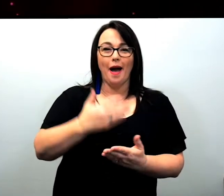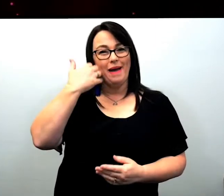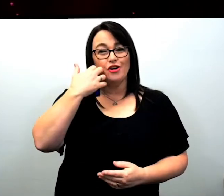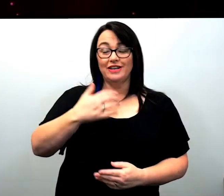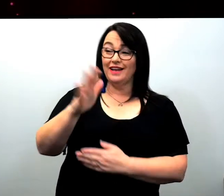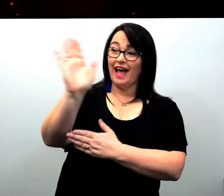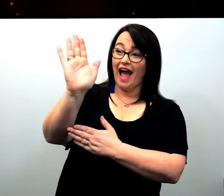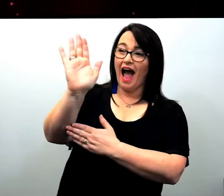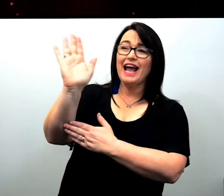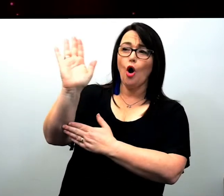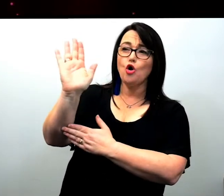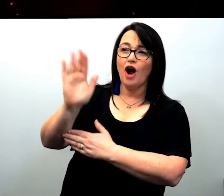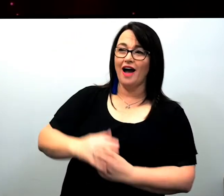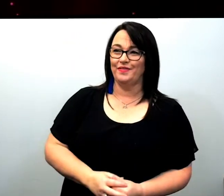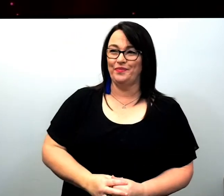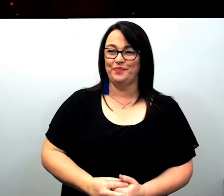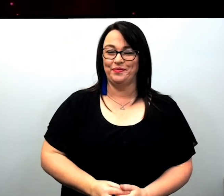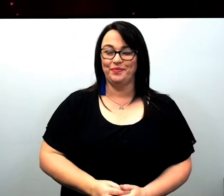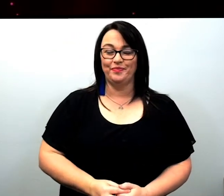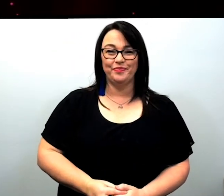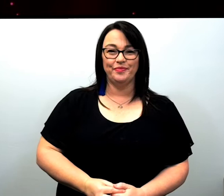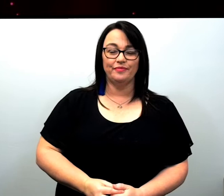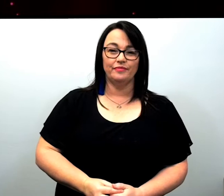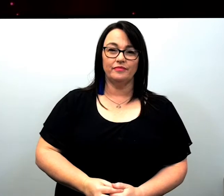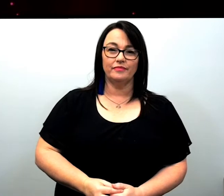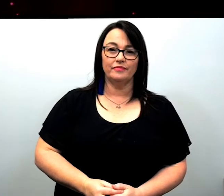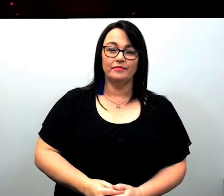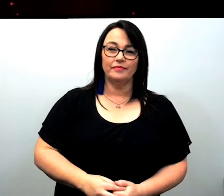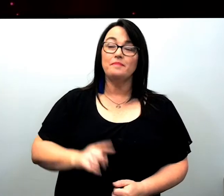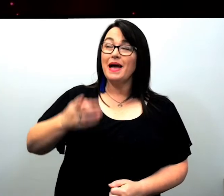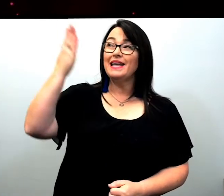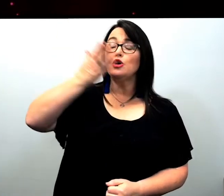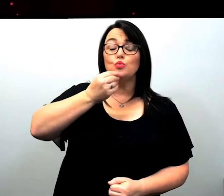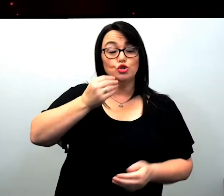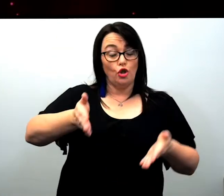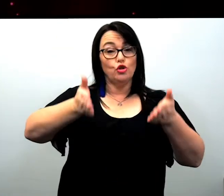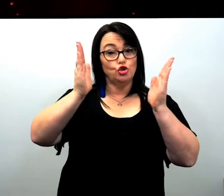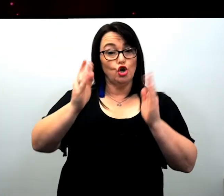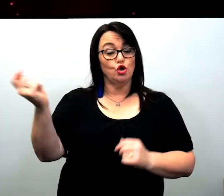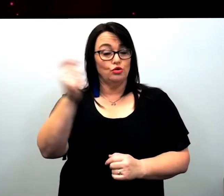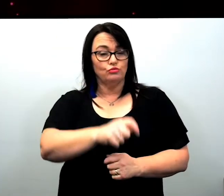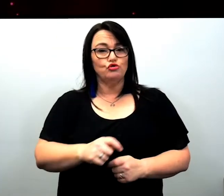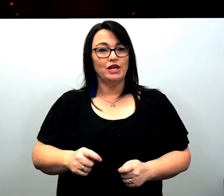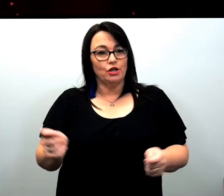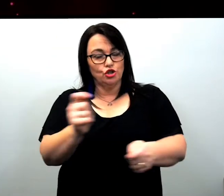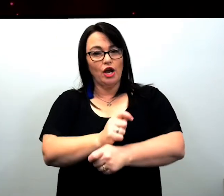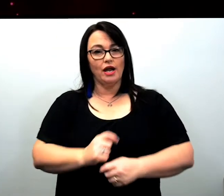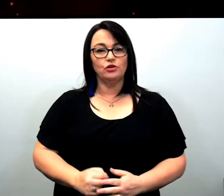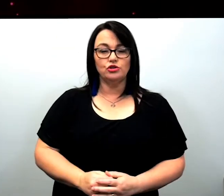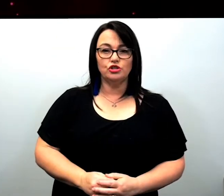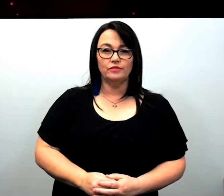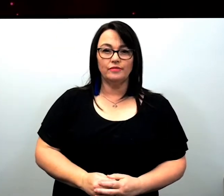But God's vehicle is the church to bring transformation. Do you know the word church means called out ones?